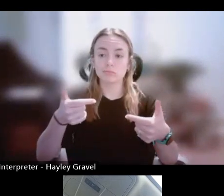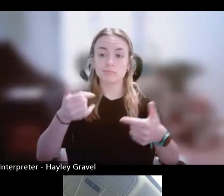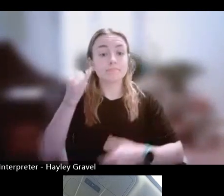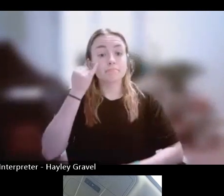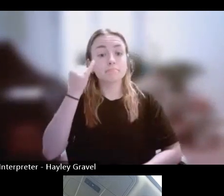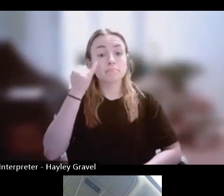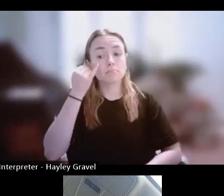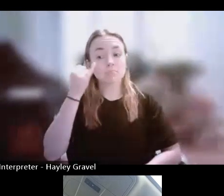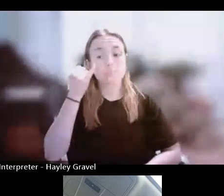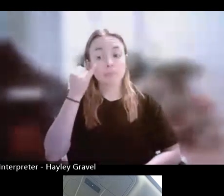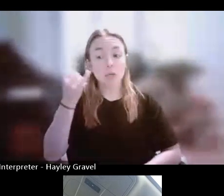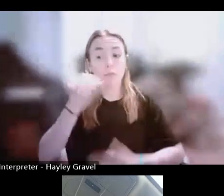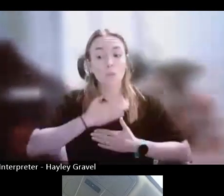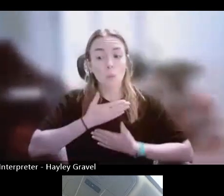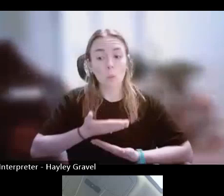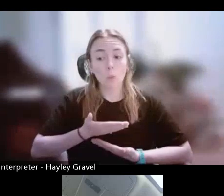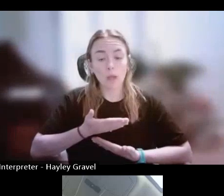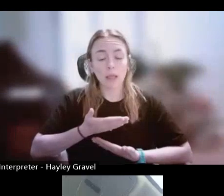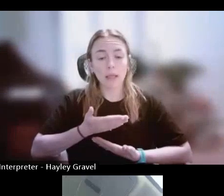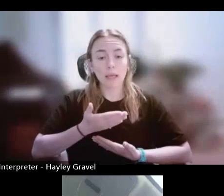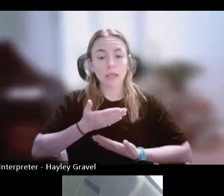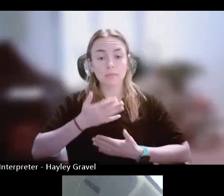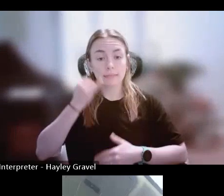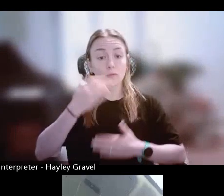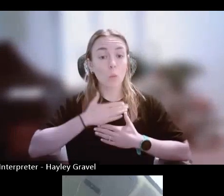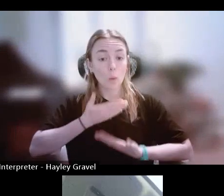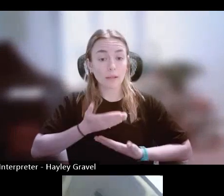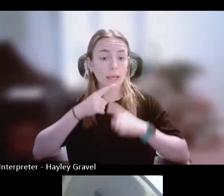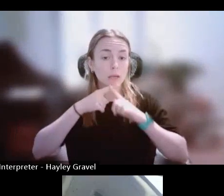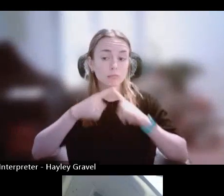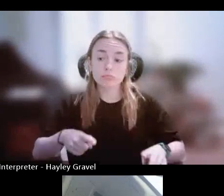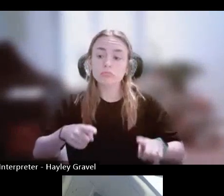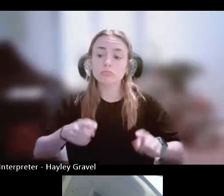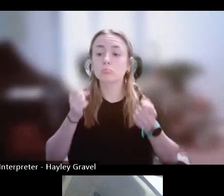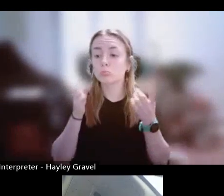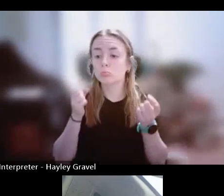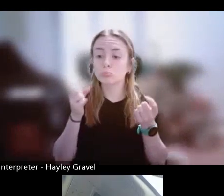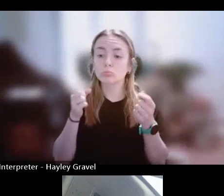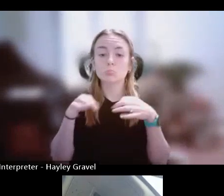and share bits and pieces or whatever you would like to about your lit review.